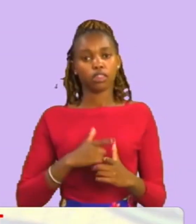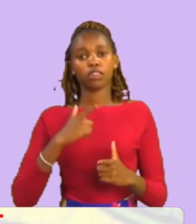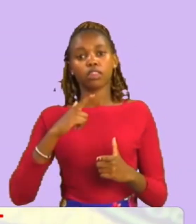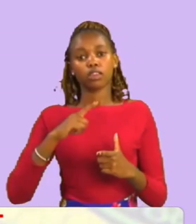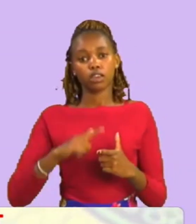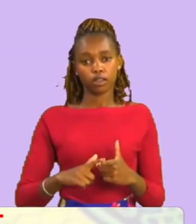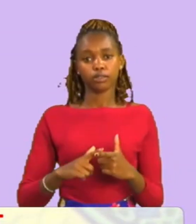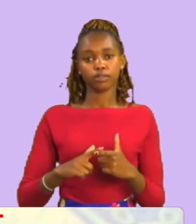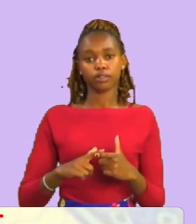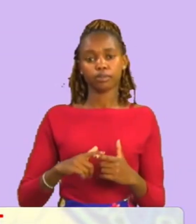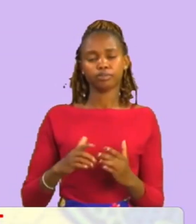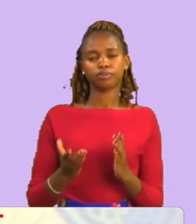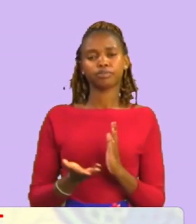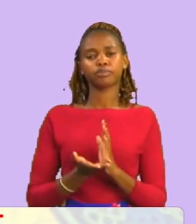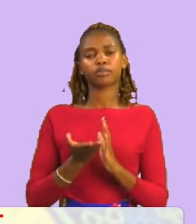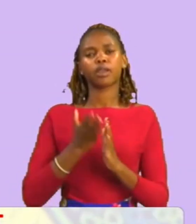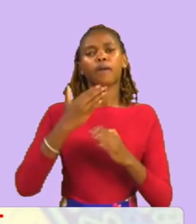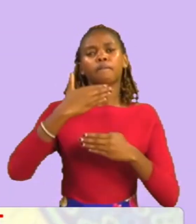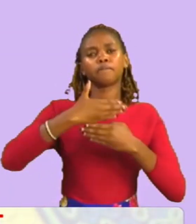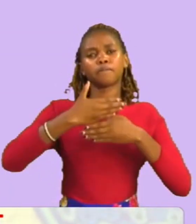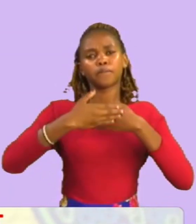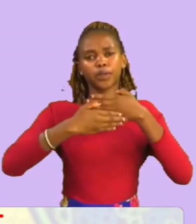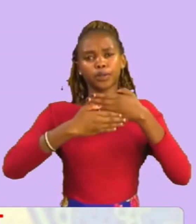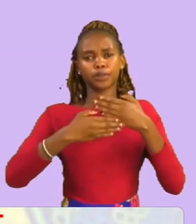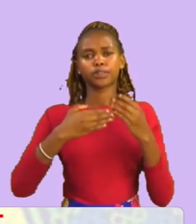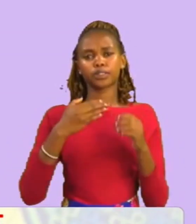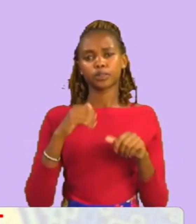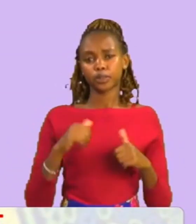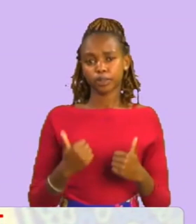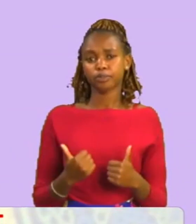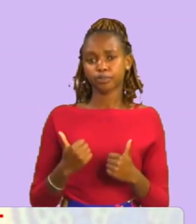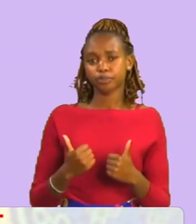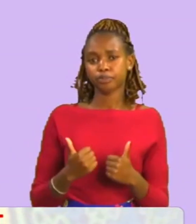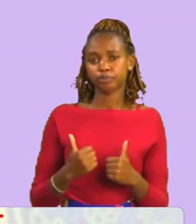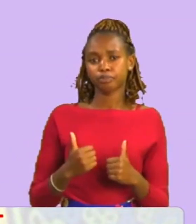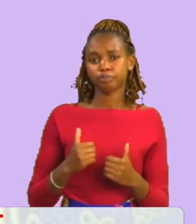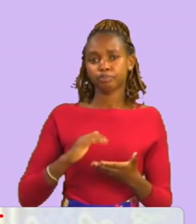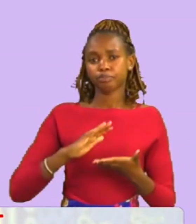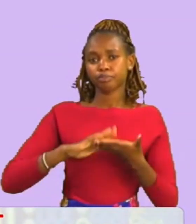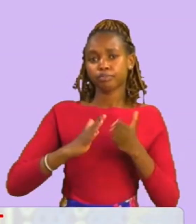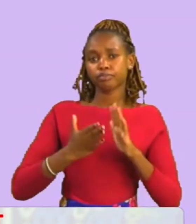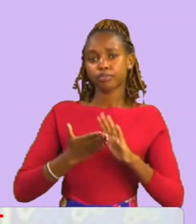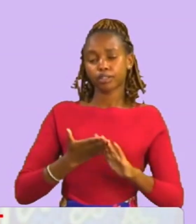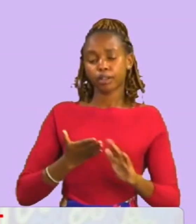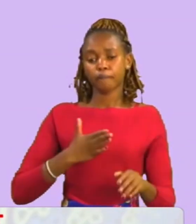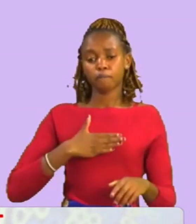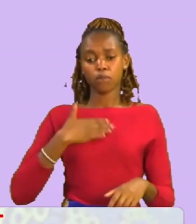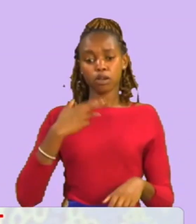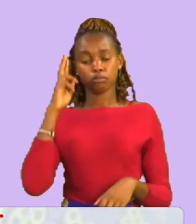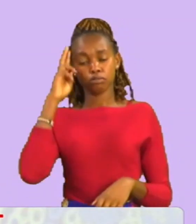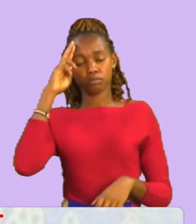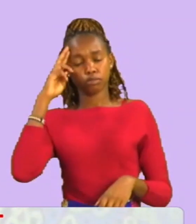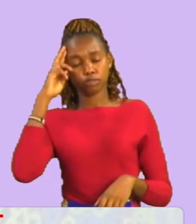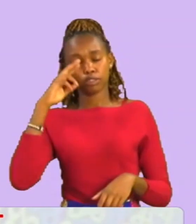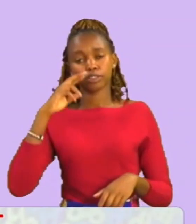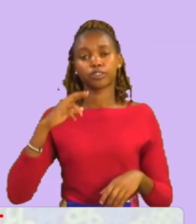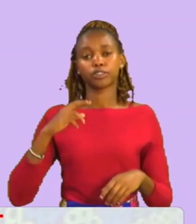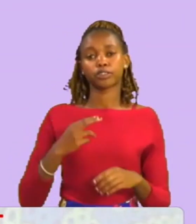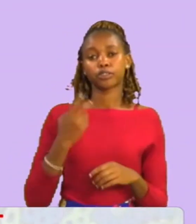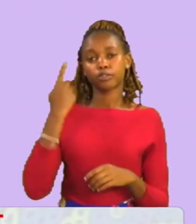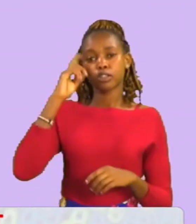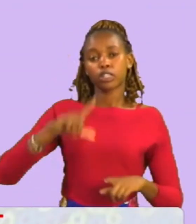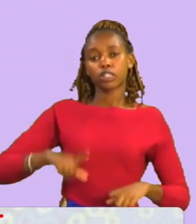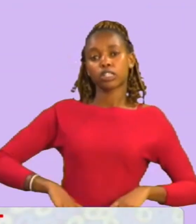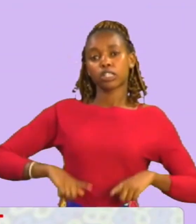baadaye utafikiria iki tunaenda fanyaje, inipe income, it becomes my purpose for living, and everything is gonna be so well